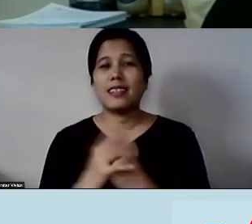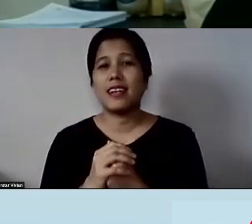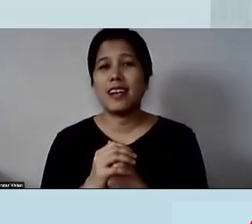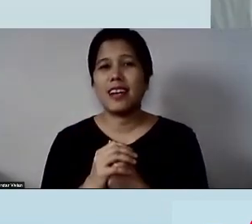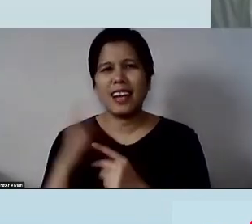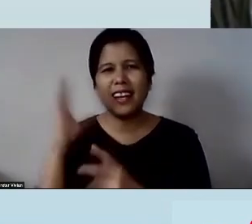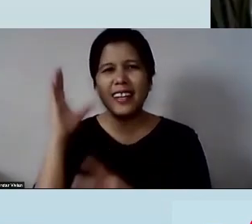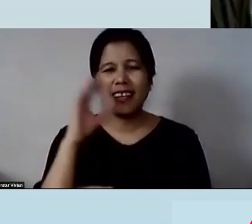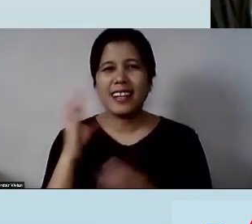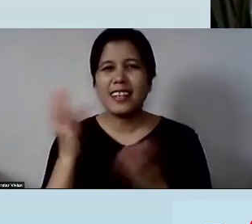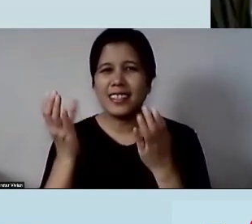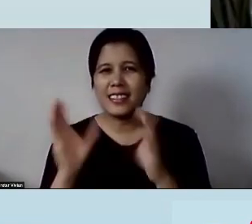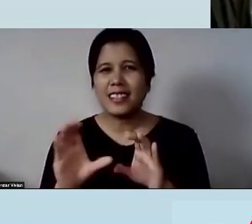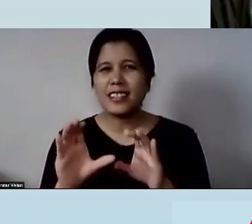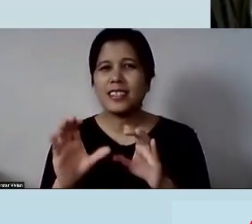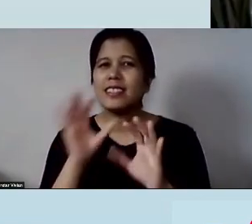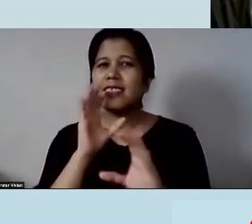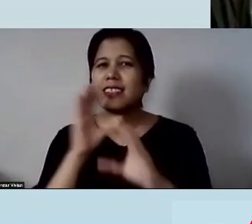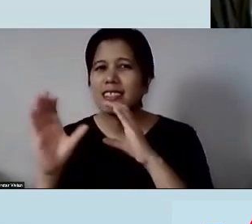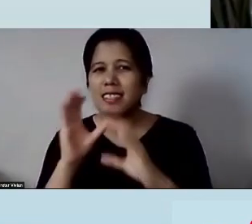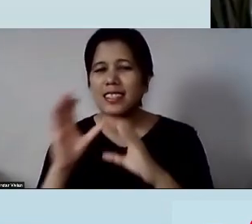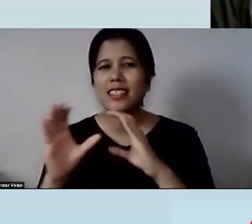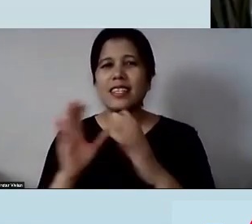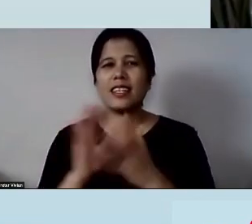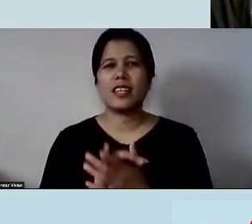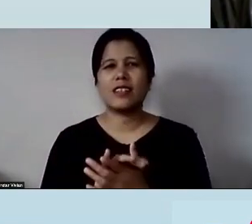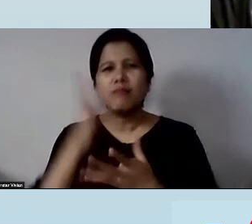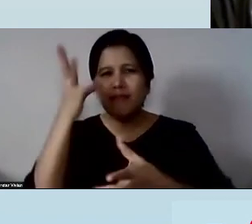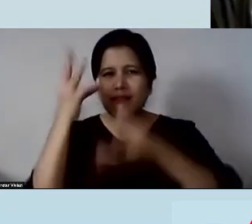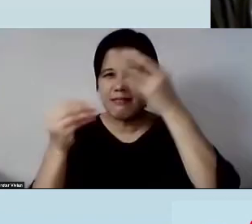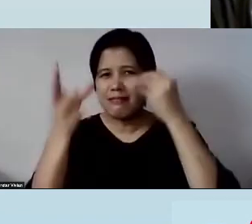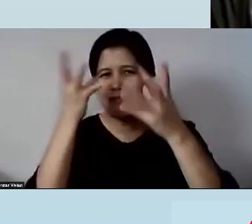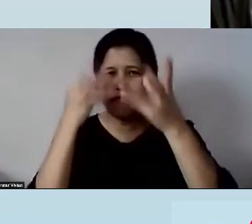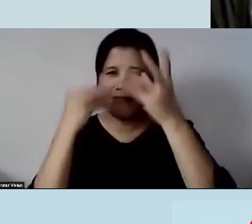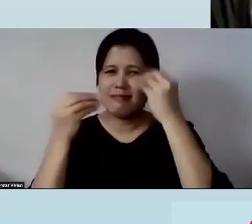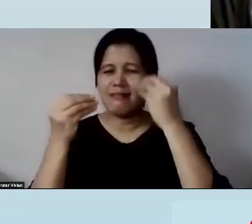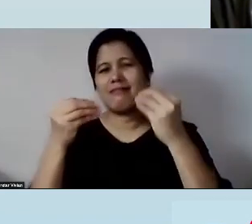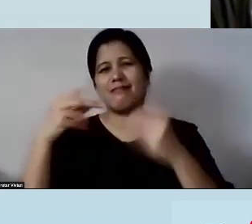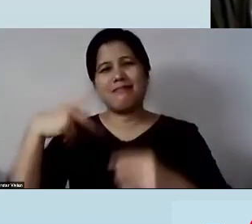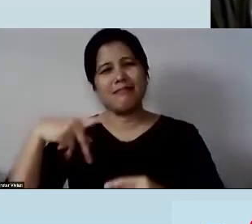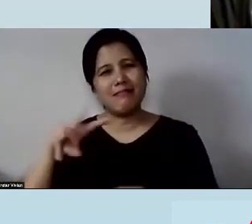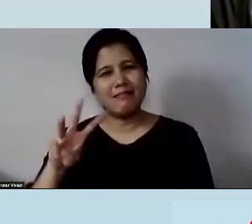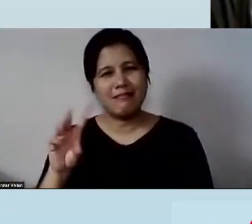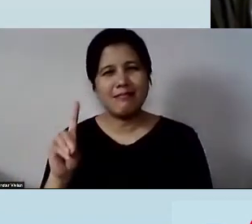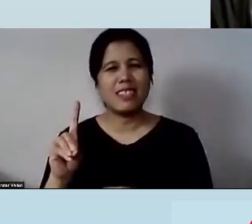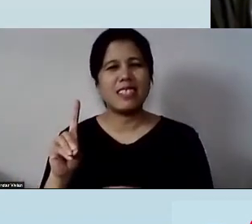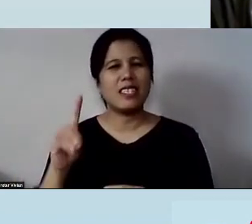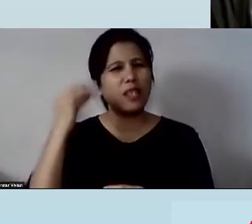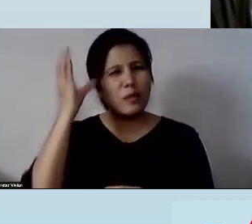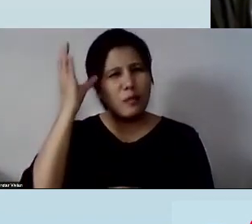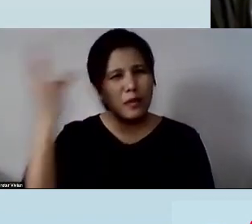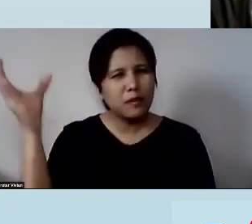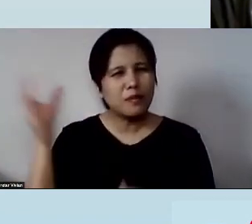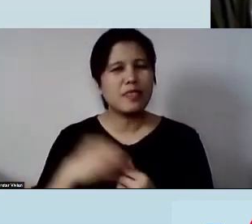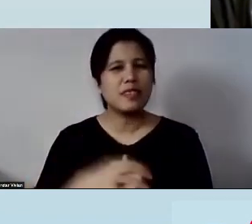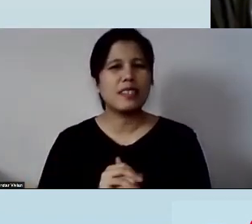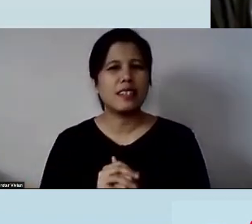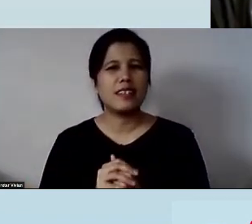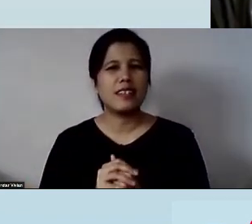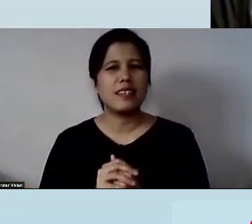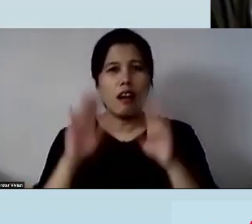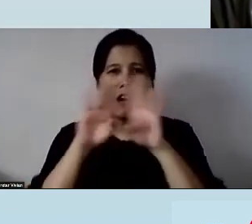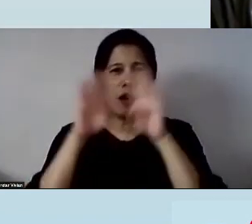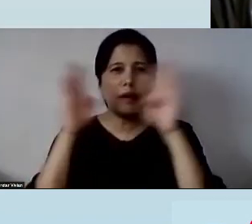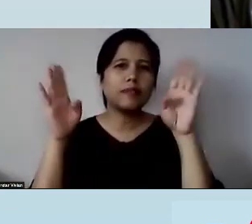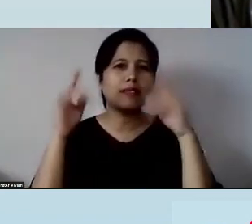also, and we learned a lot from each other. No, from a PWD perspective, there was this talk na sa Manila before, and really opened my